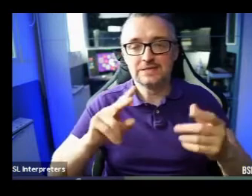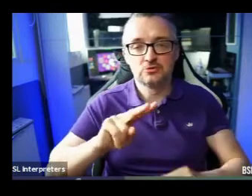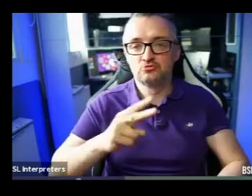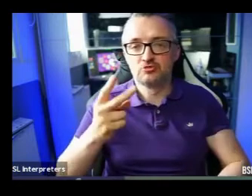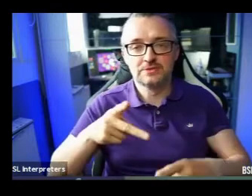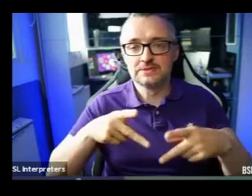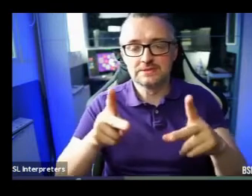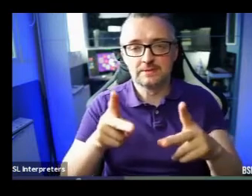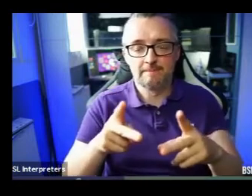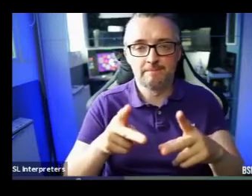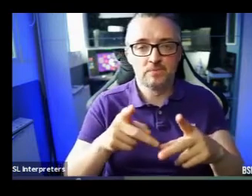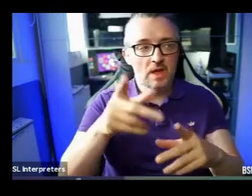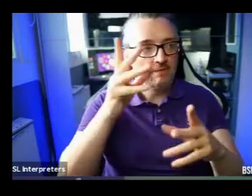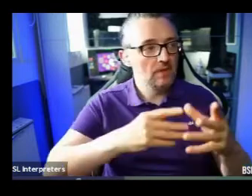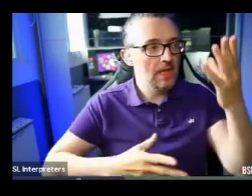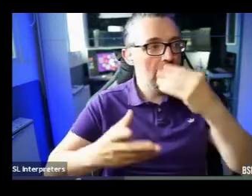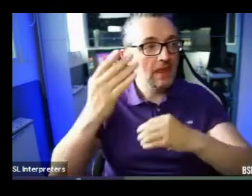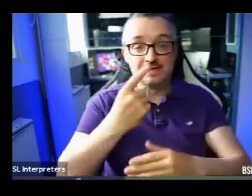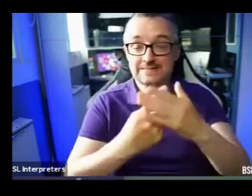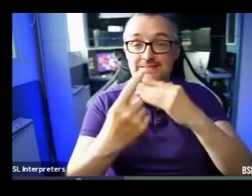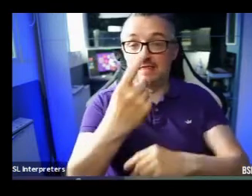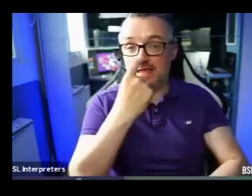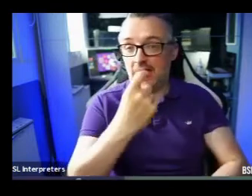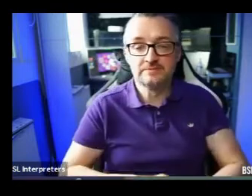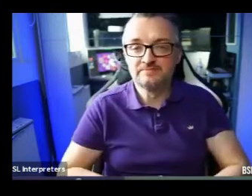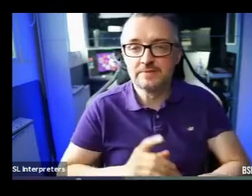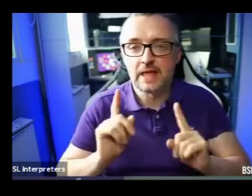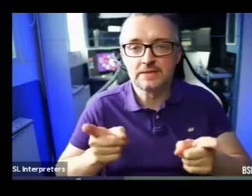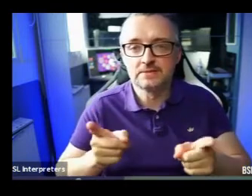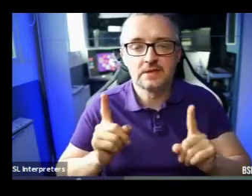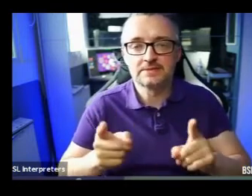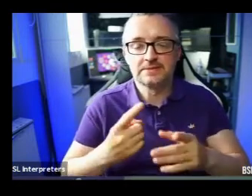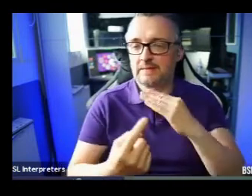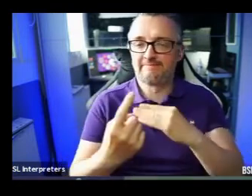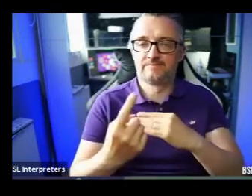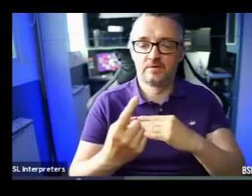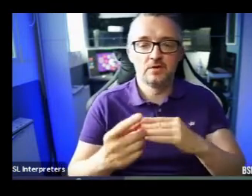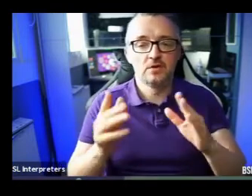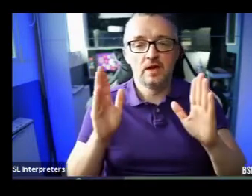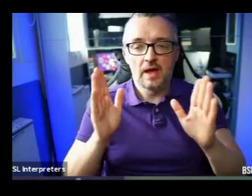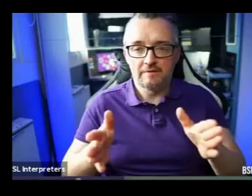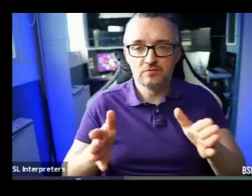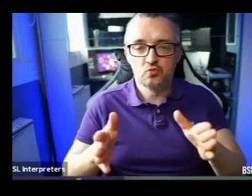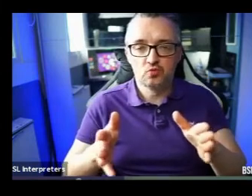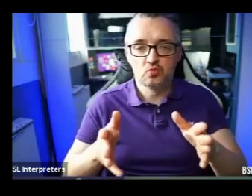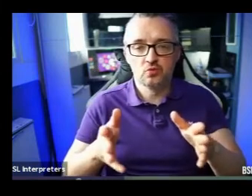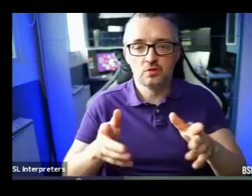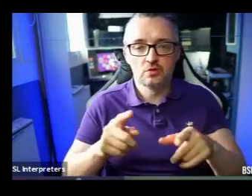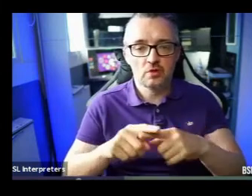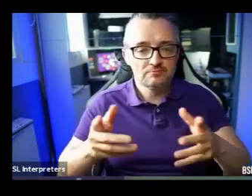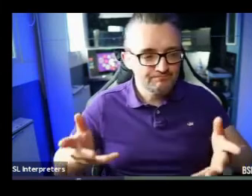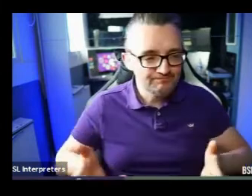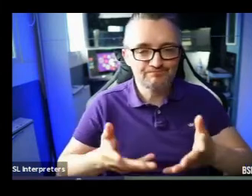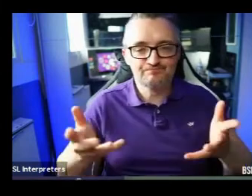change system, I think the first thing that you have to learn is you can't do it on your own, and you're not going to do it on your own. And you need to